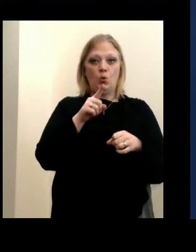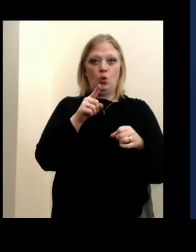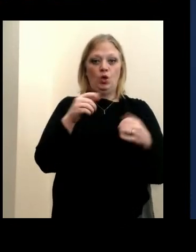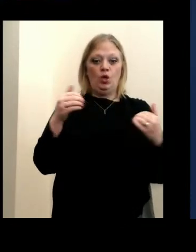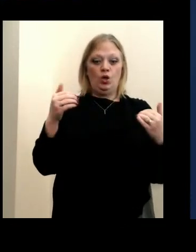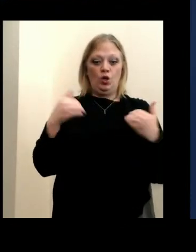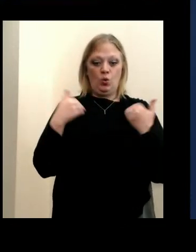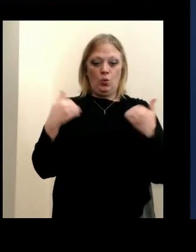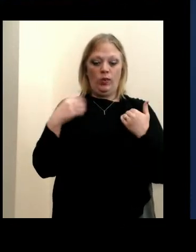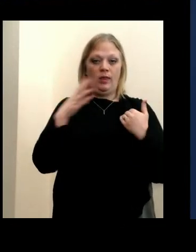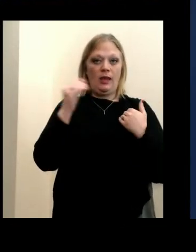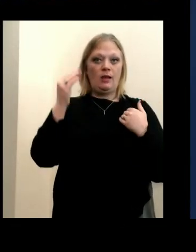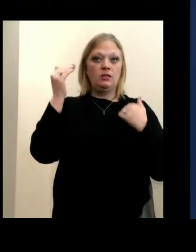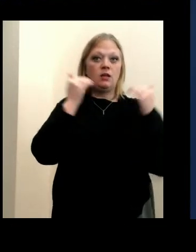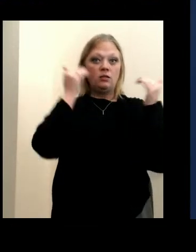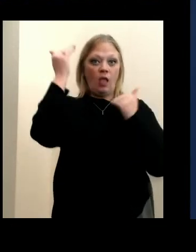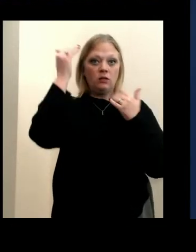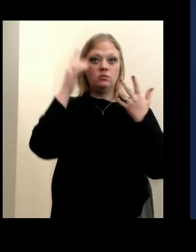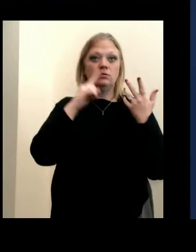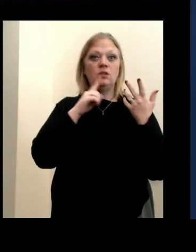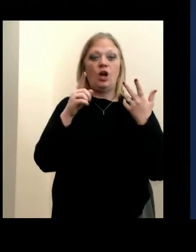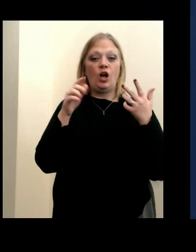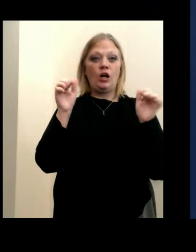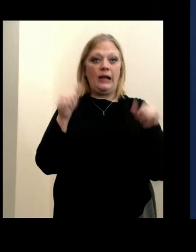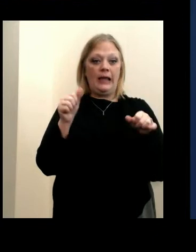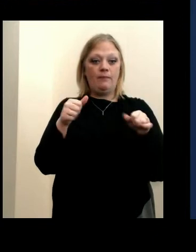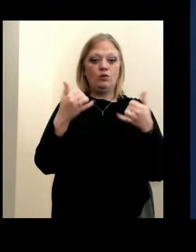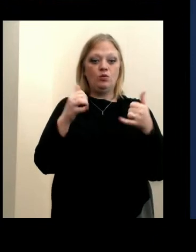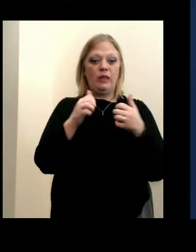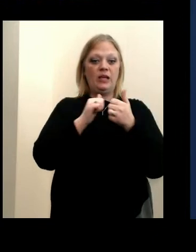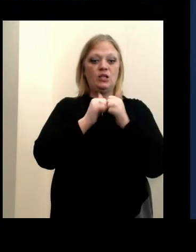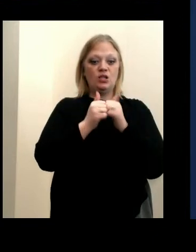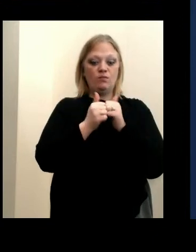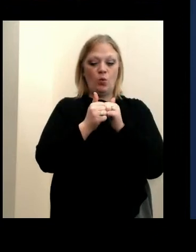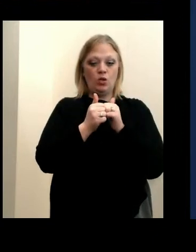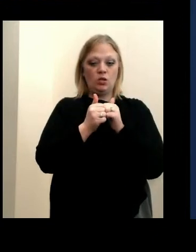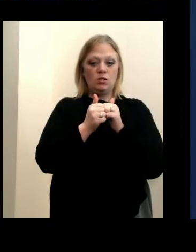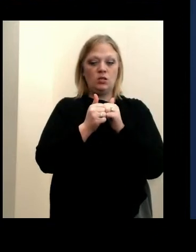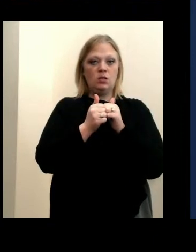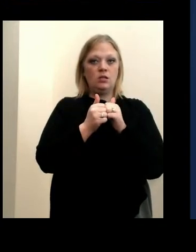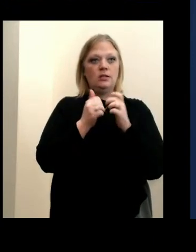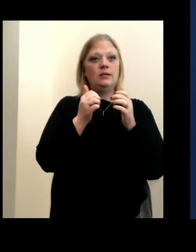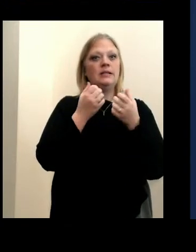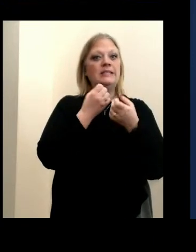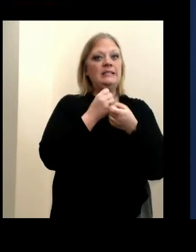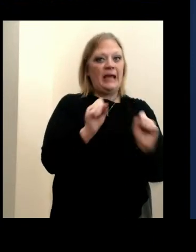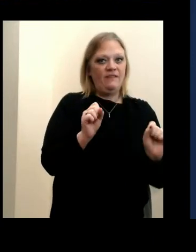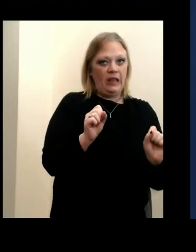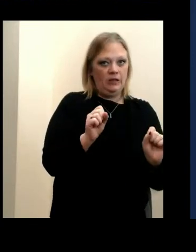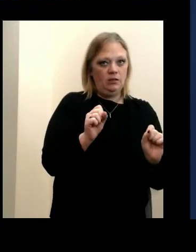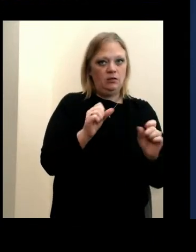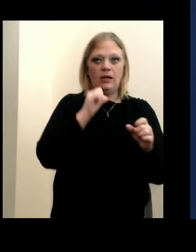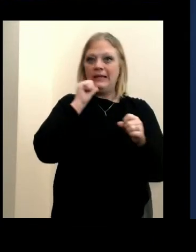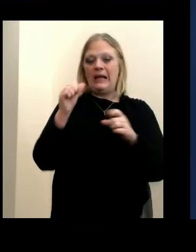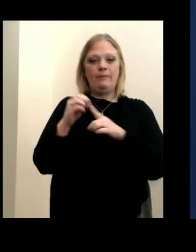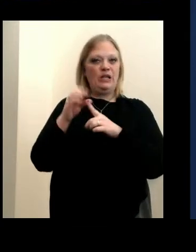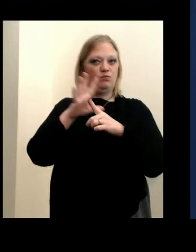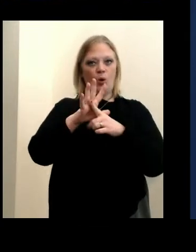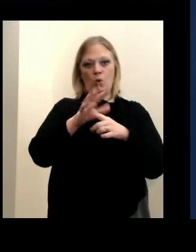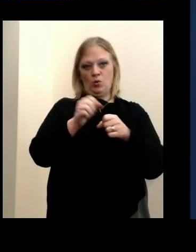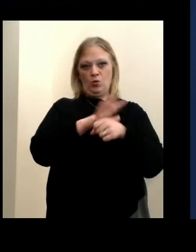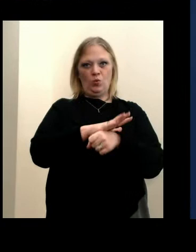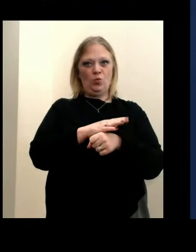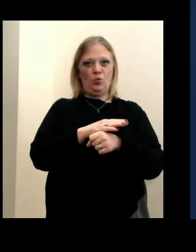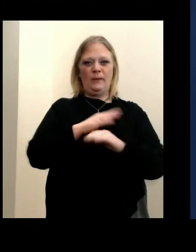and adults are able to play state sports, albeit safely, and not get exposed to COVID-19, and really minimize the